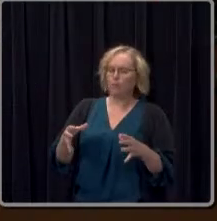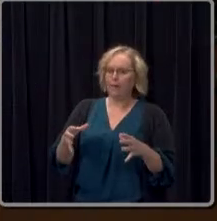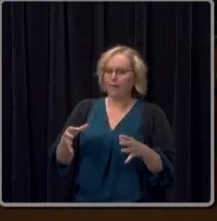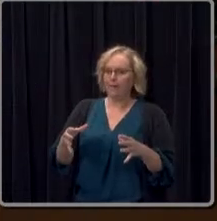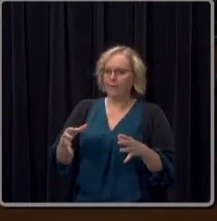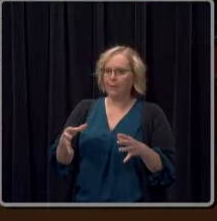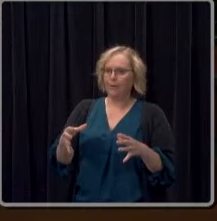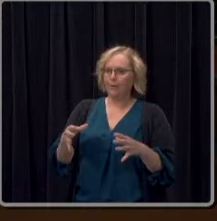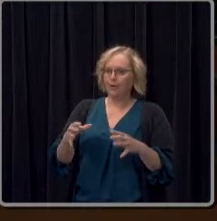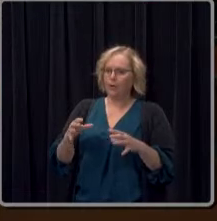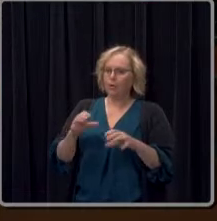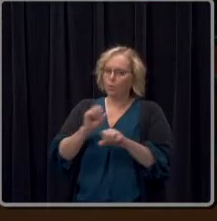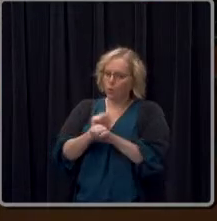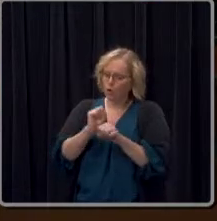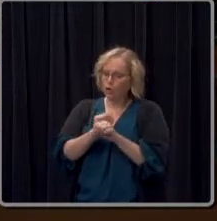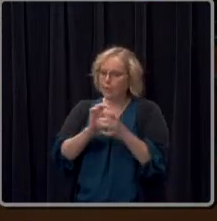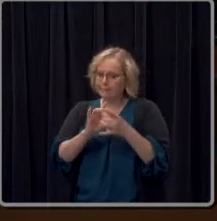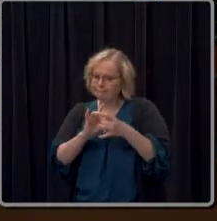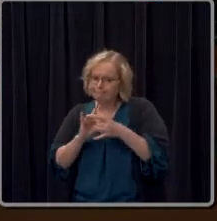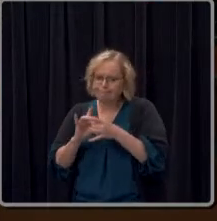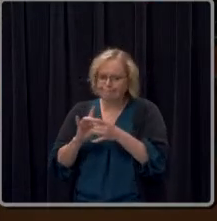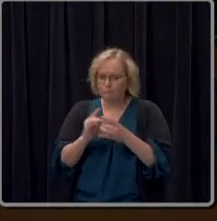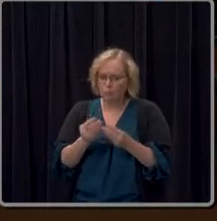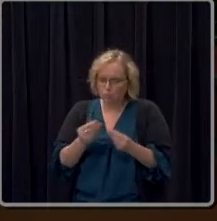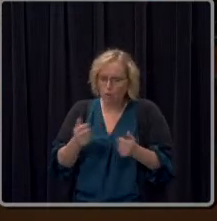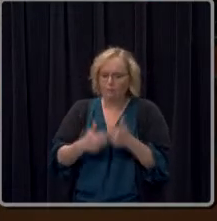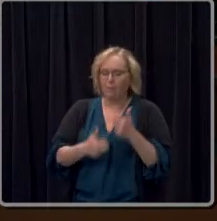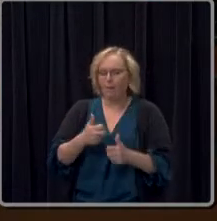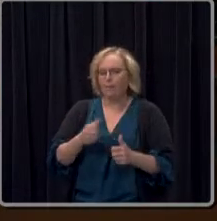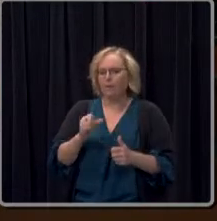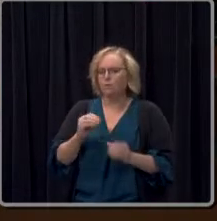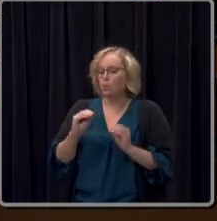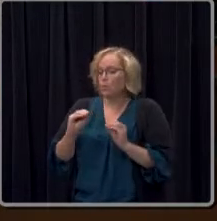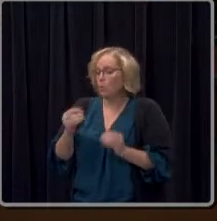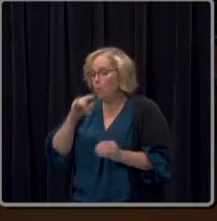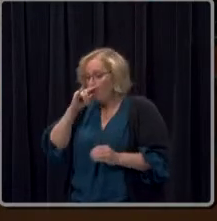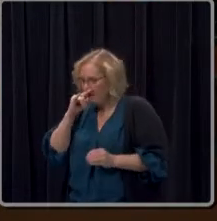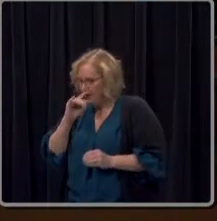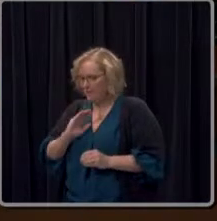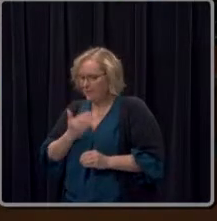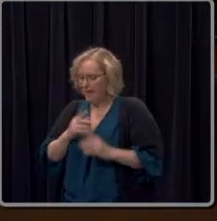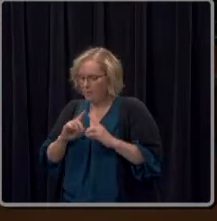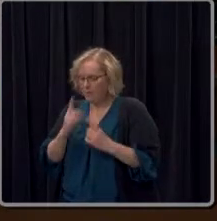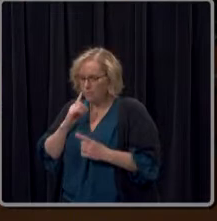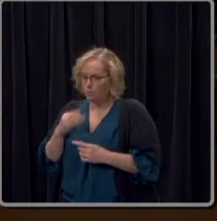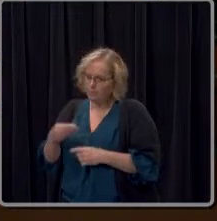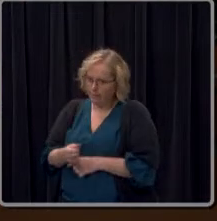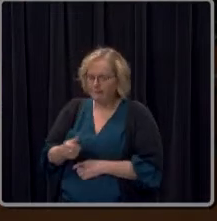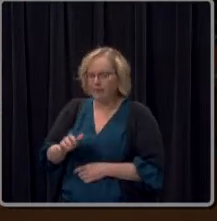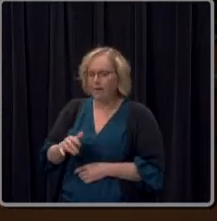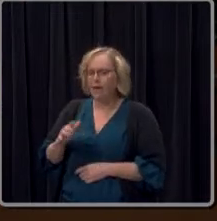to solve this problem so that no kids in our district are paying for it. I will forever champion